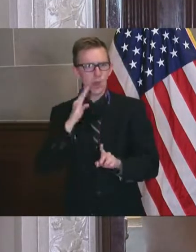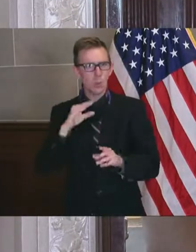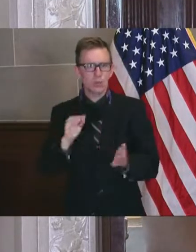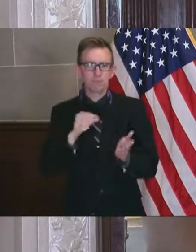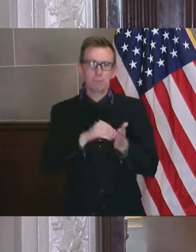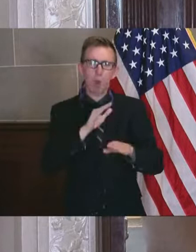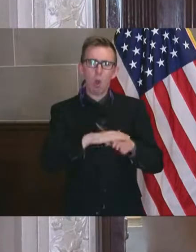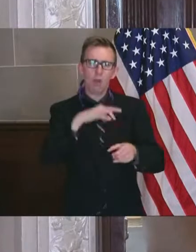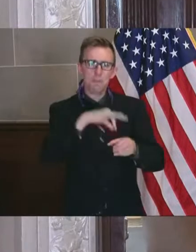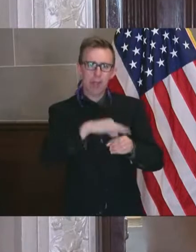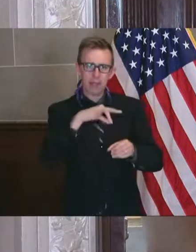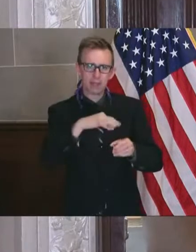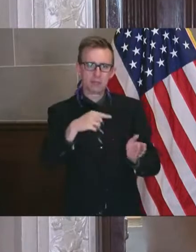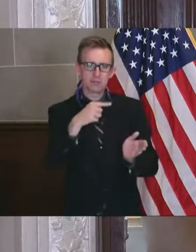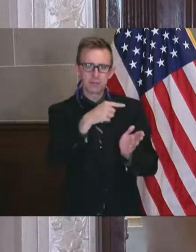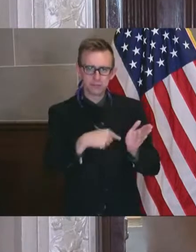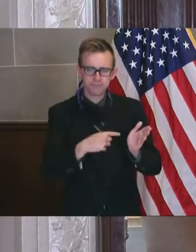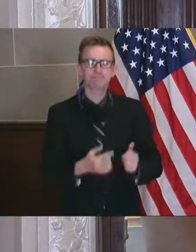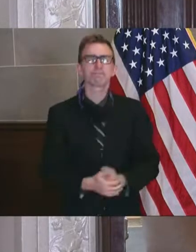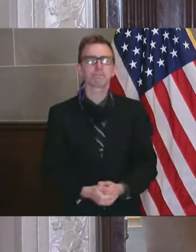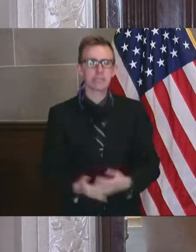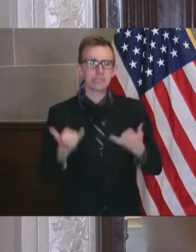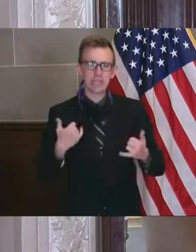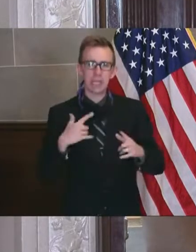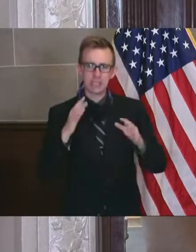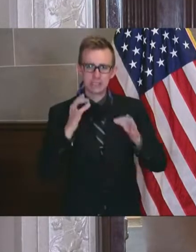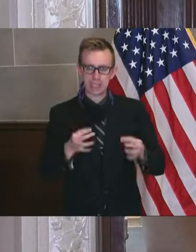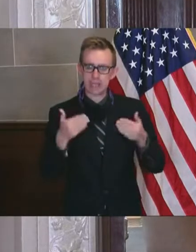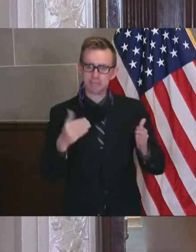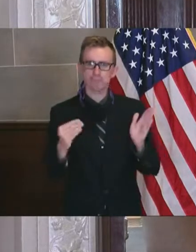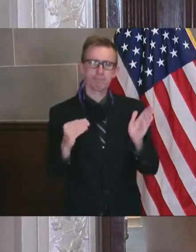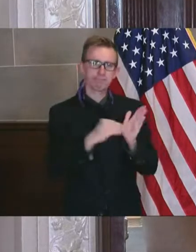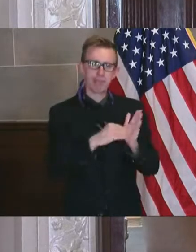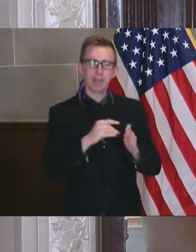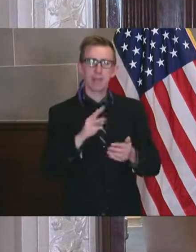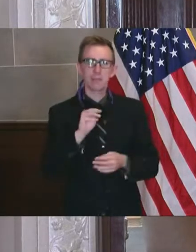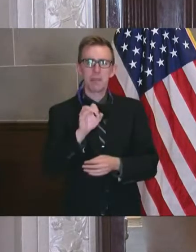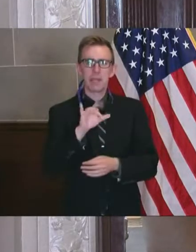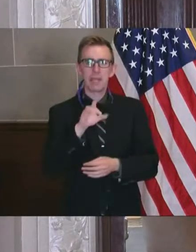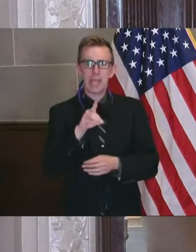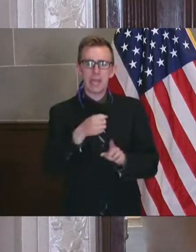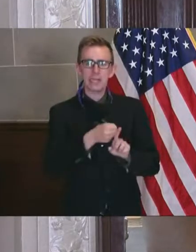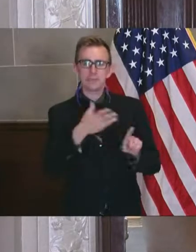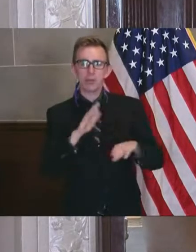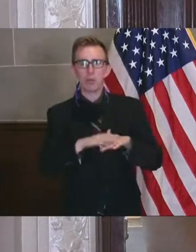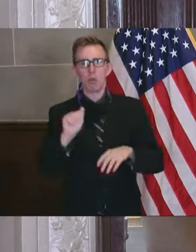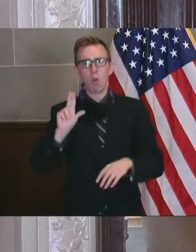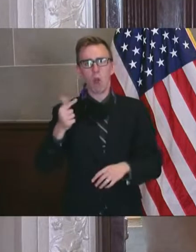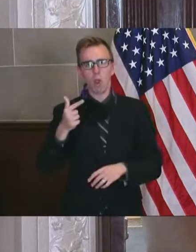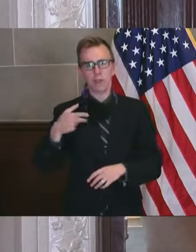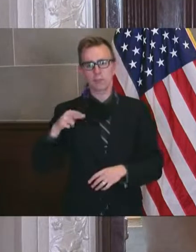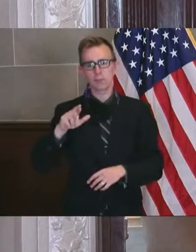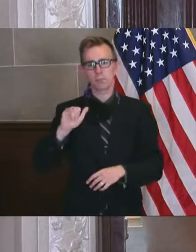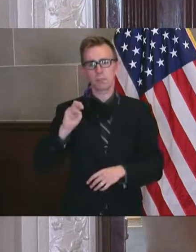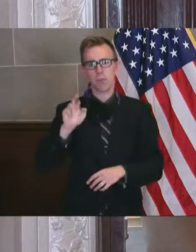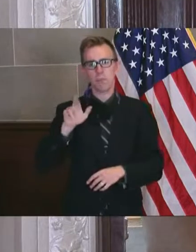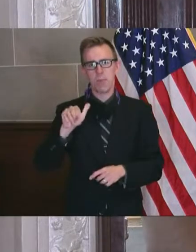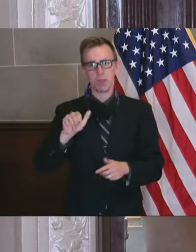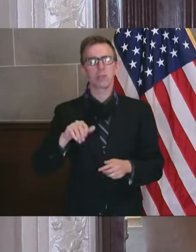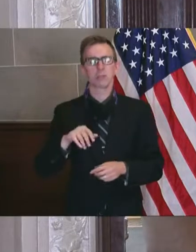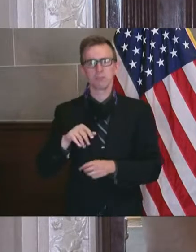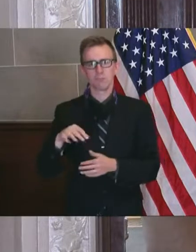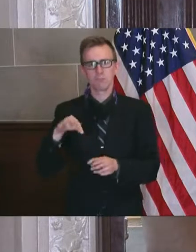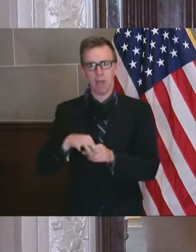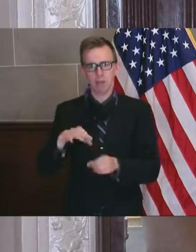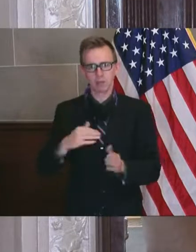ballot? Today, I made the decision to place Medicaid expansion on the August primary ballot.